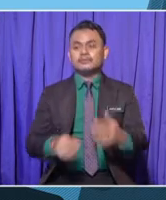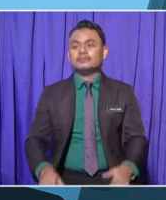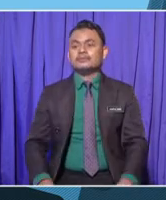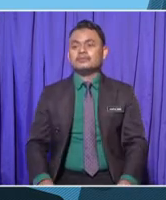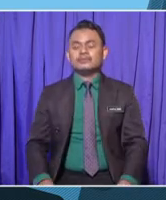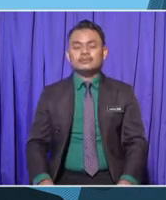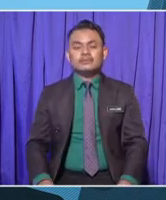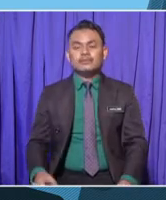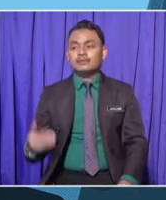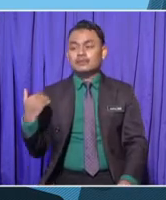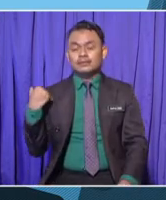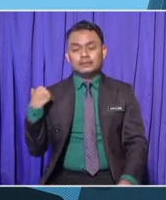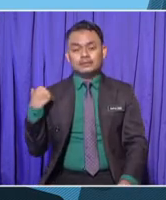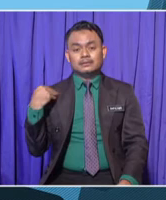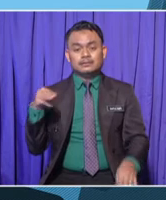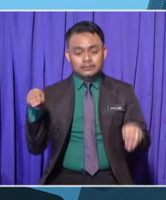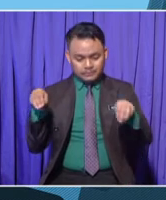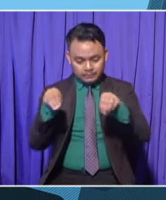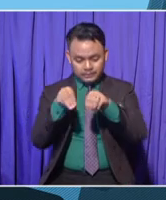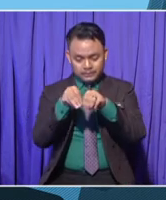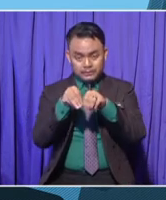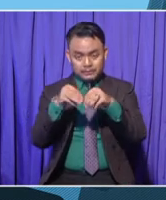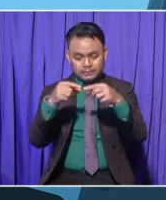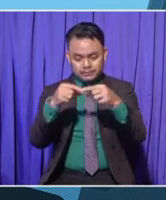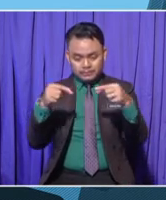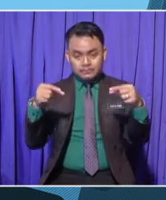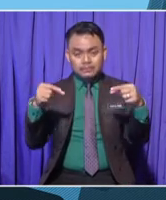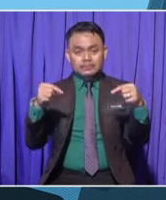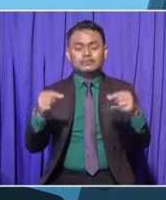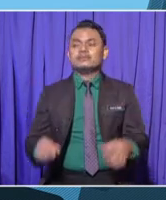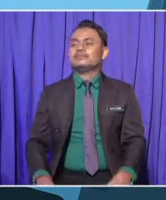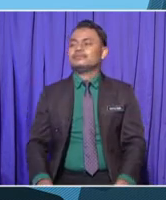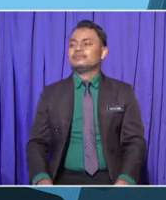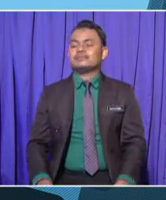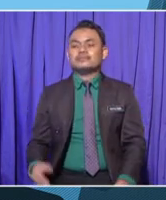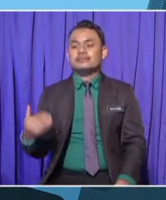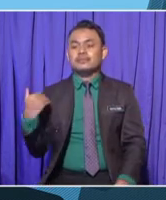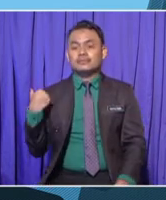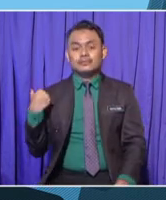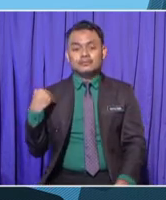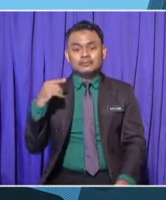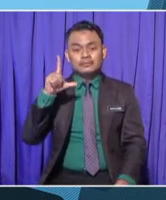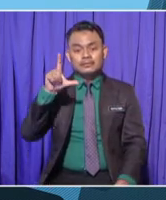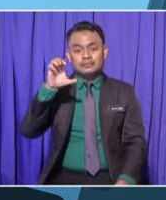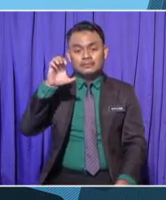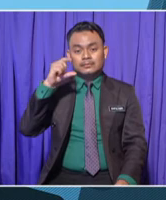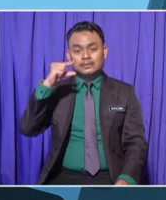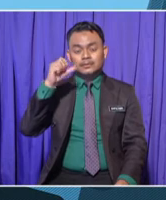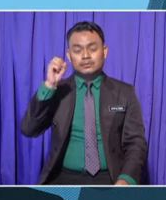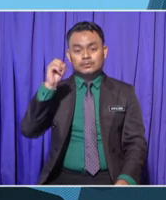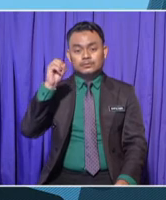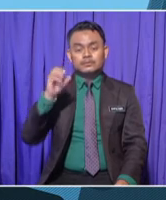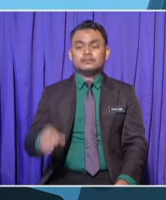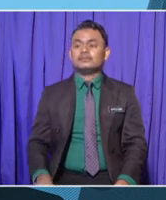We have a bar magnet, a piece of Lego,